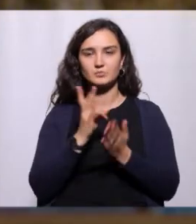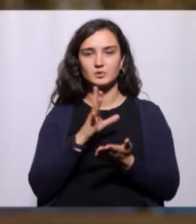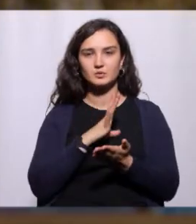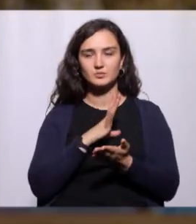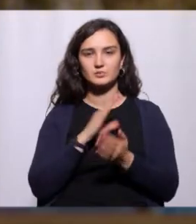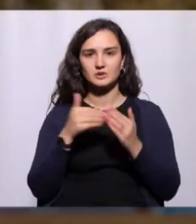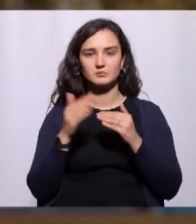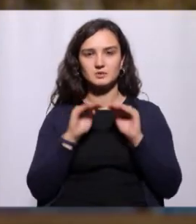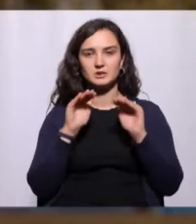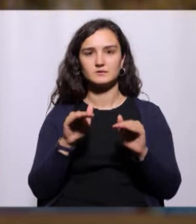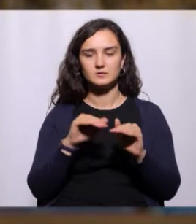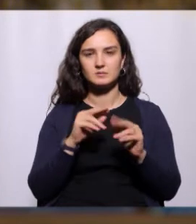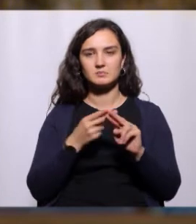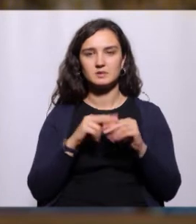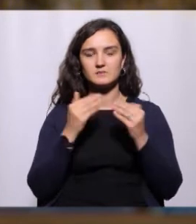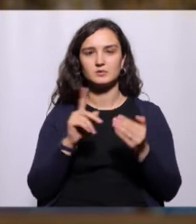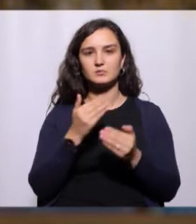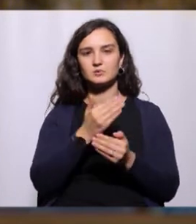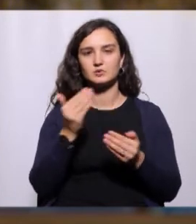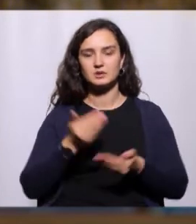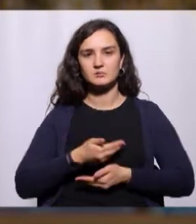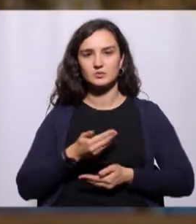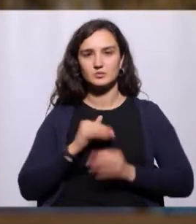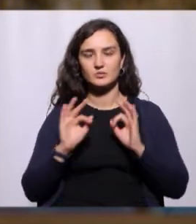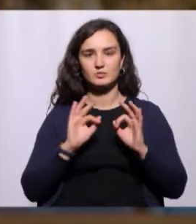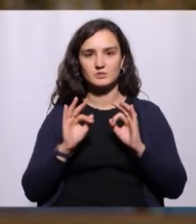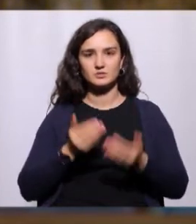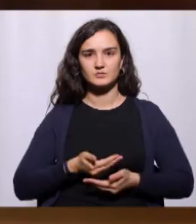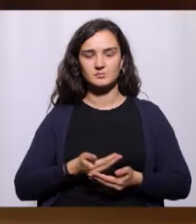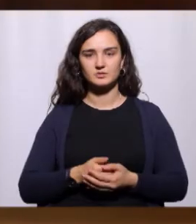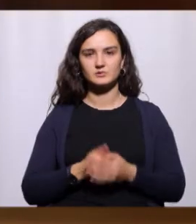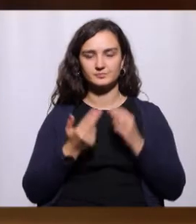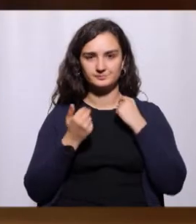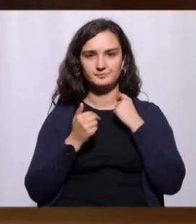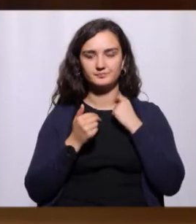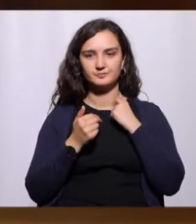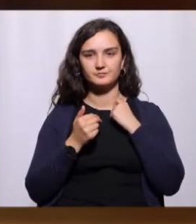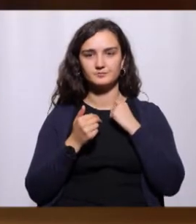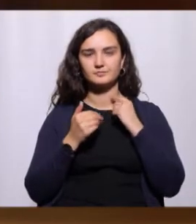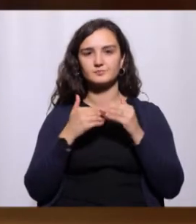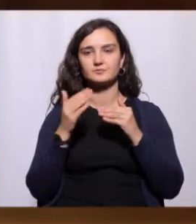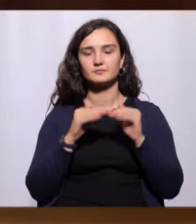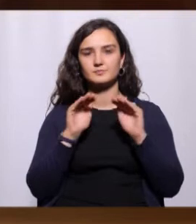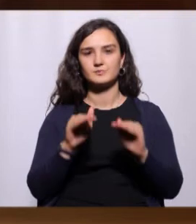be accessible in order for you to live a normal life. Life, true. Accessible,